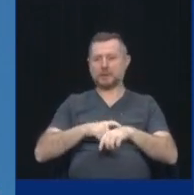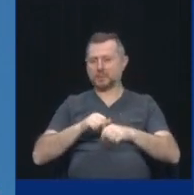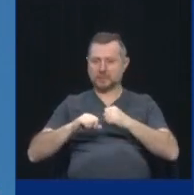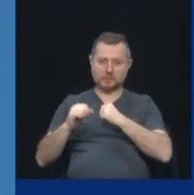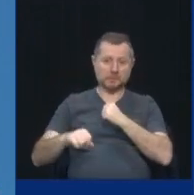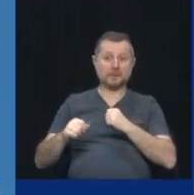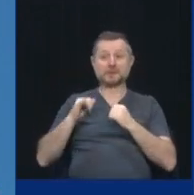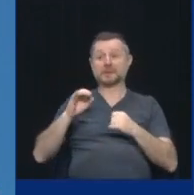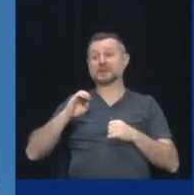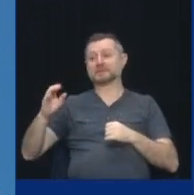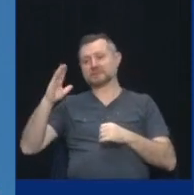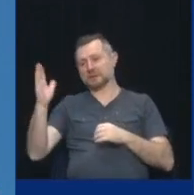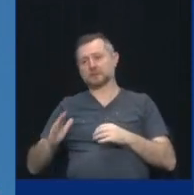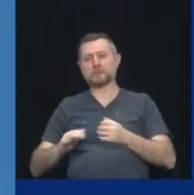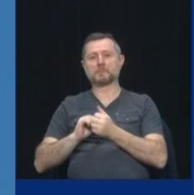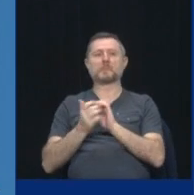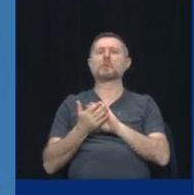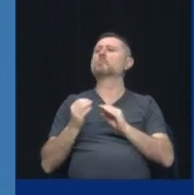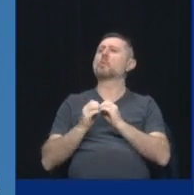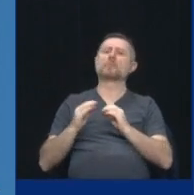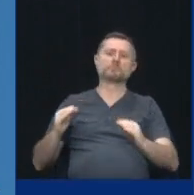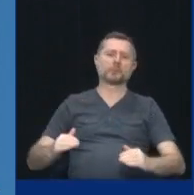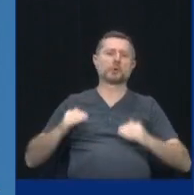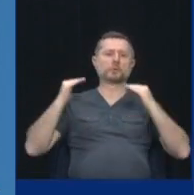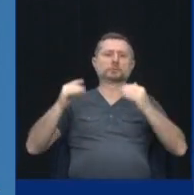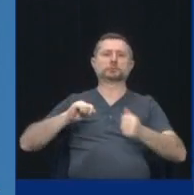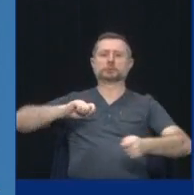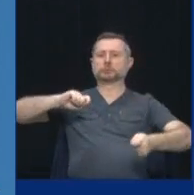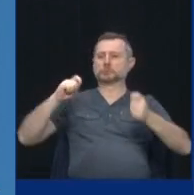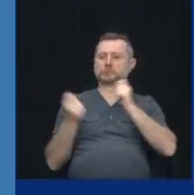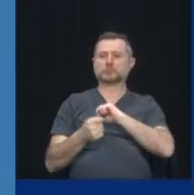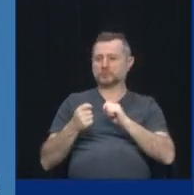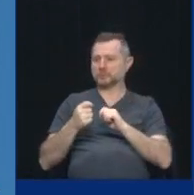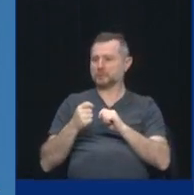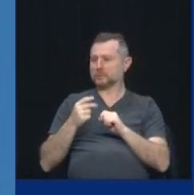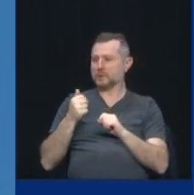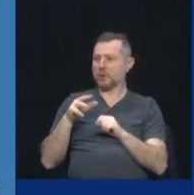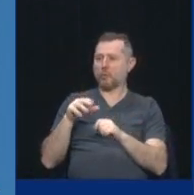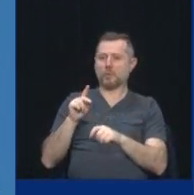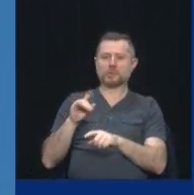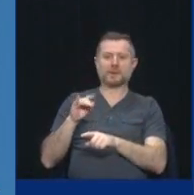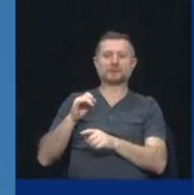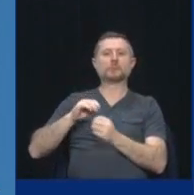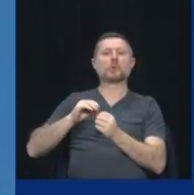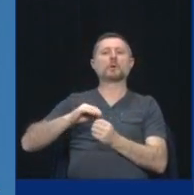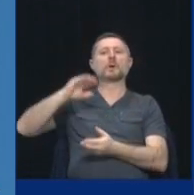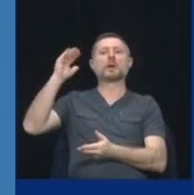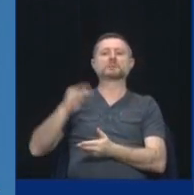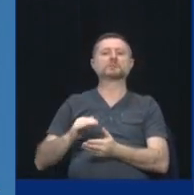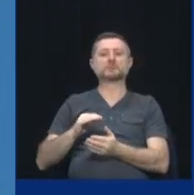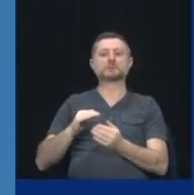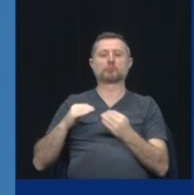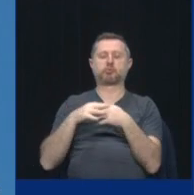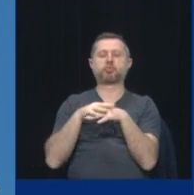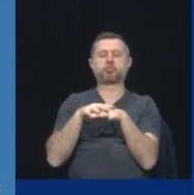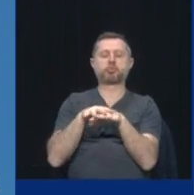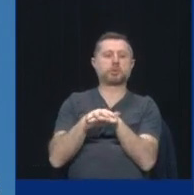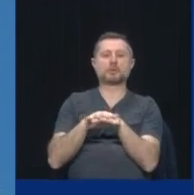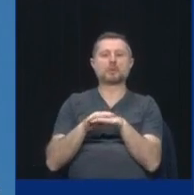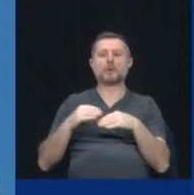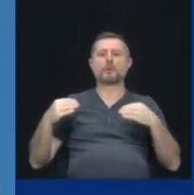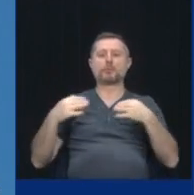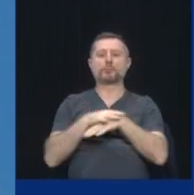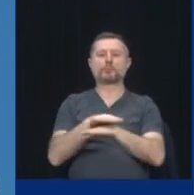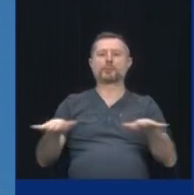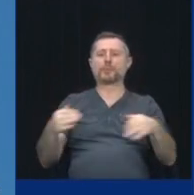is modernizing and transforming Herald to eliminate that congestion and reduce delays. Over $1 billion is being